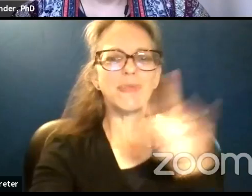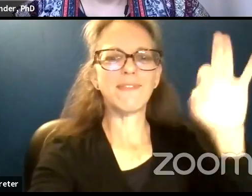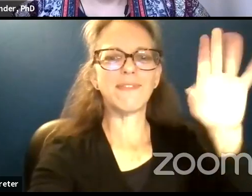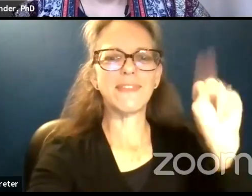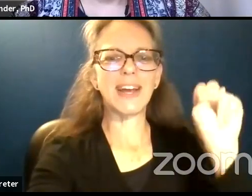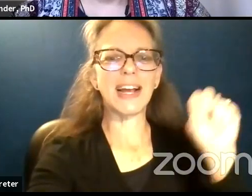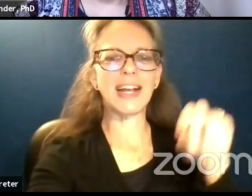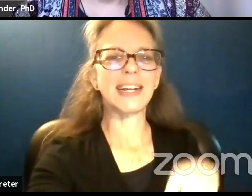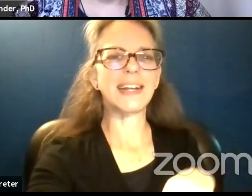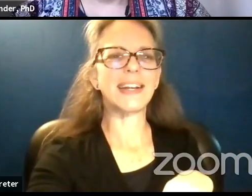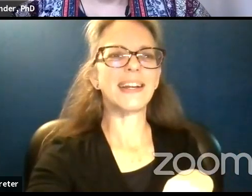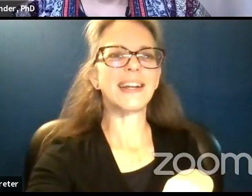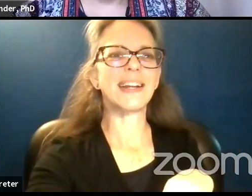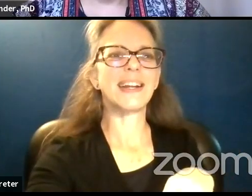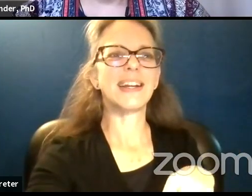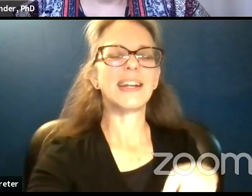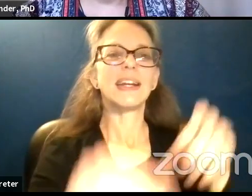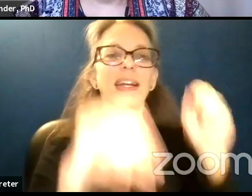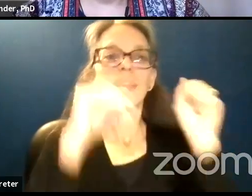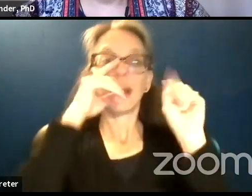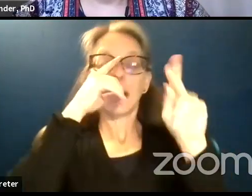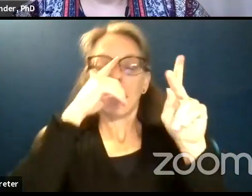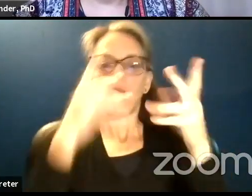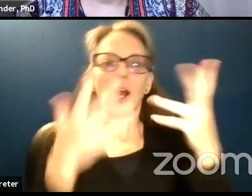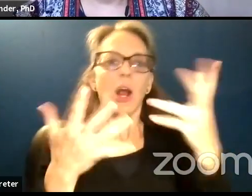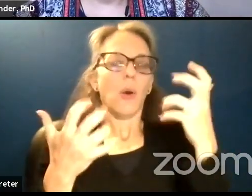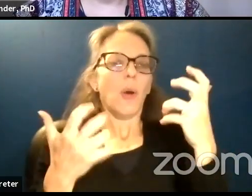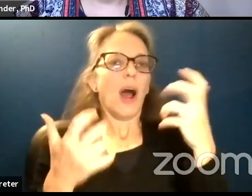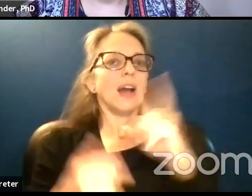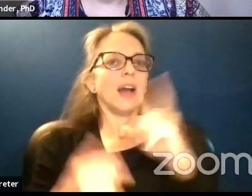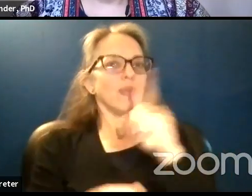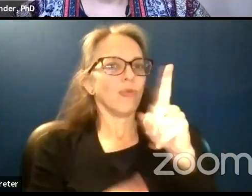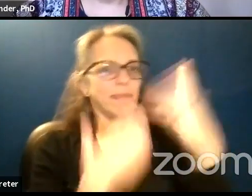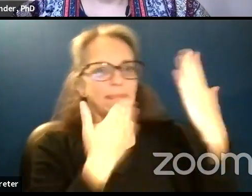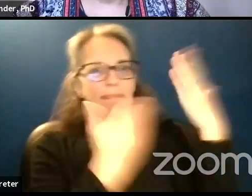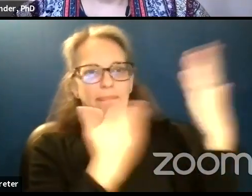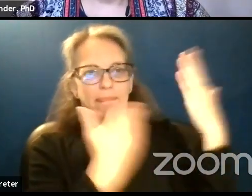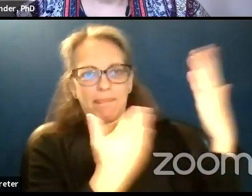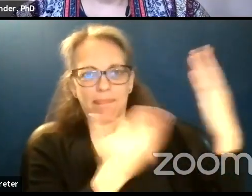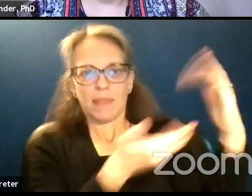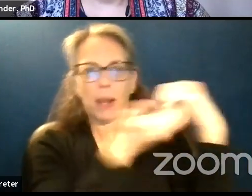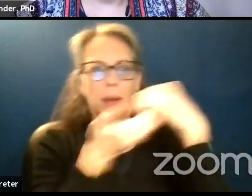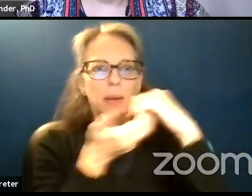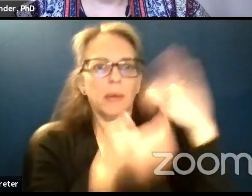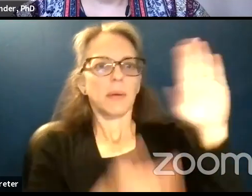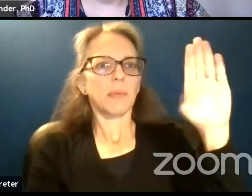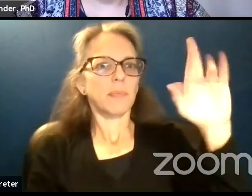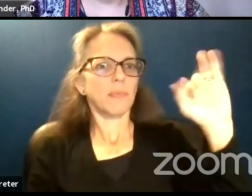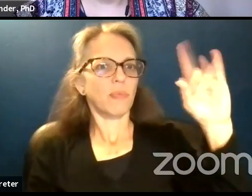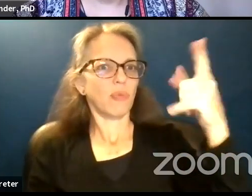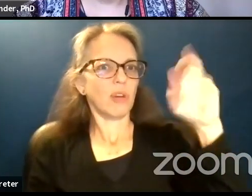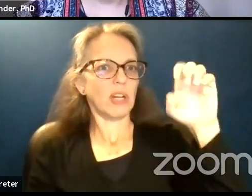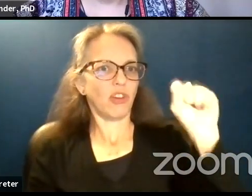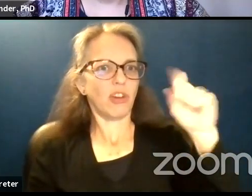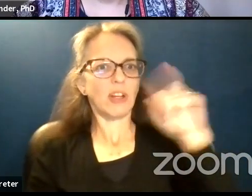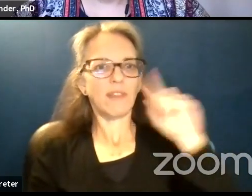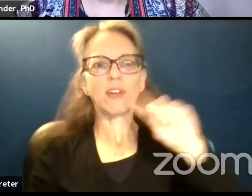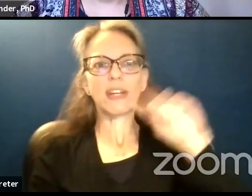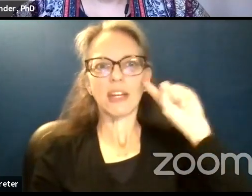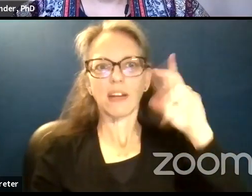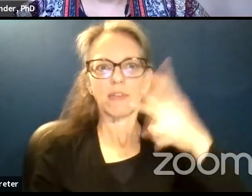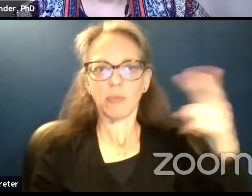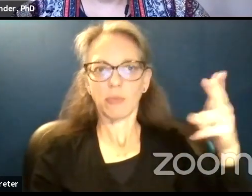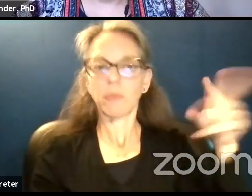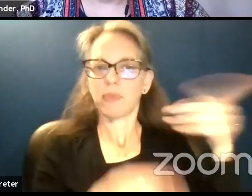fun. So I want to give a big shout out to Bridges for the Deaf and Hard of Hearing, and they're providing live